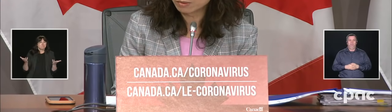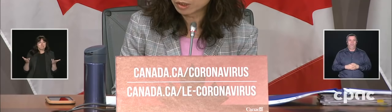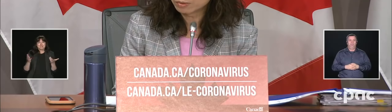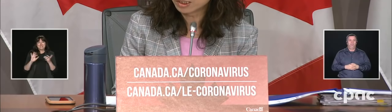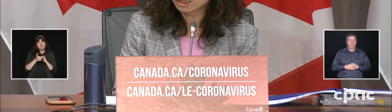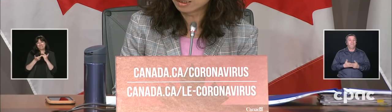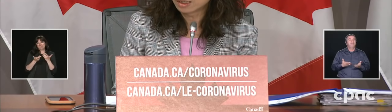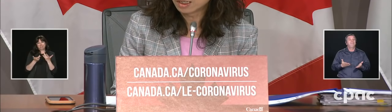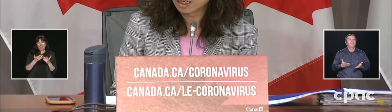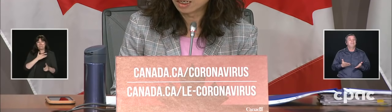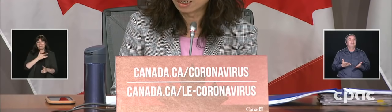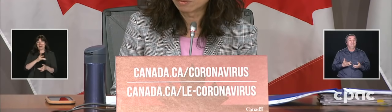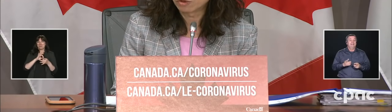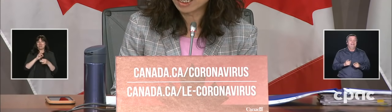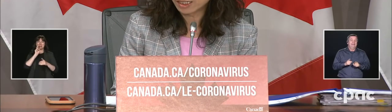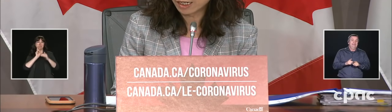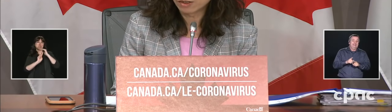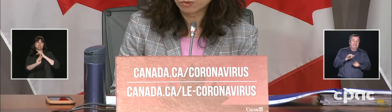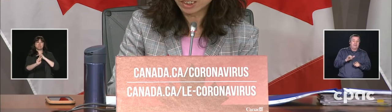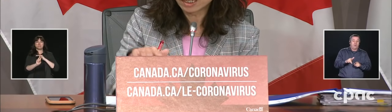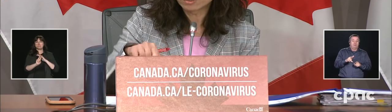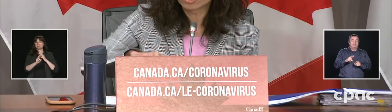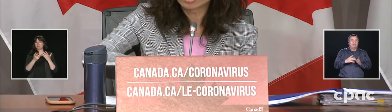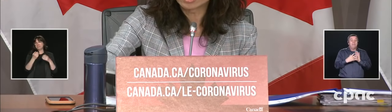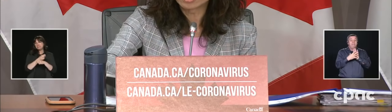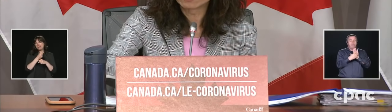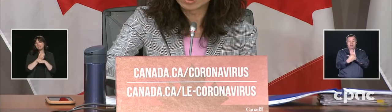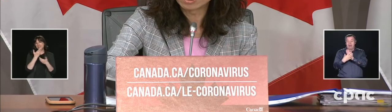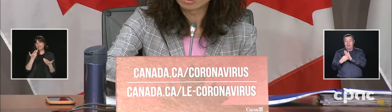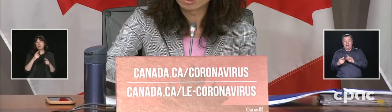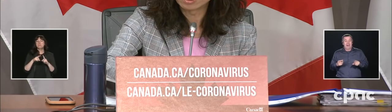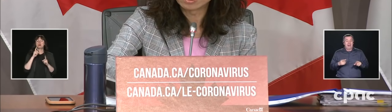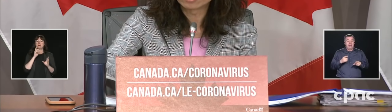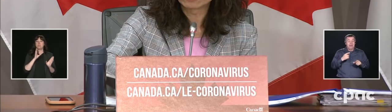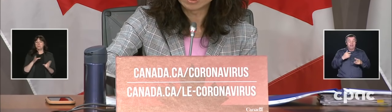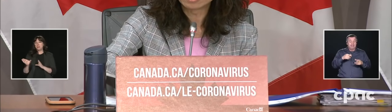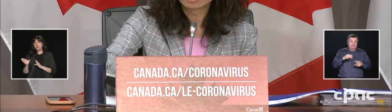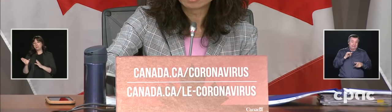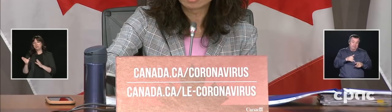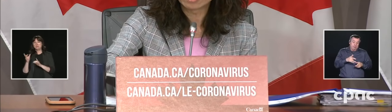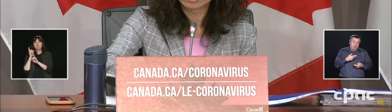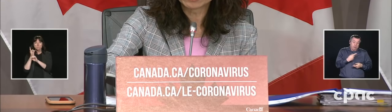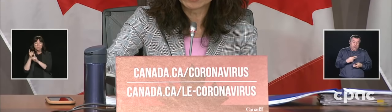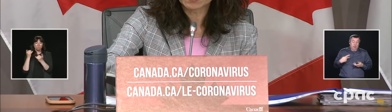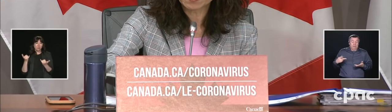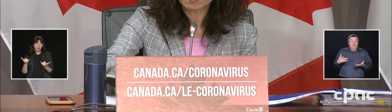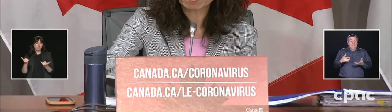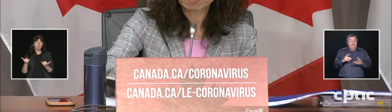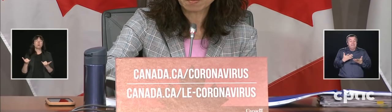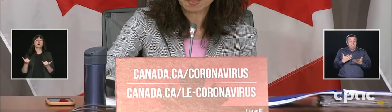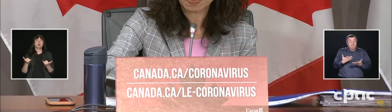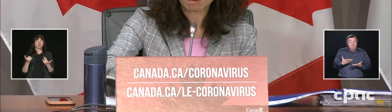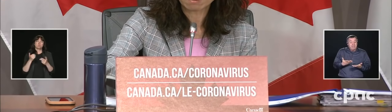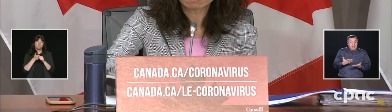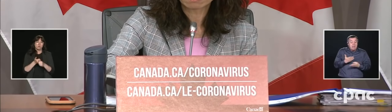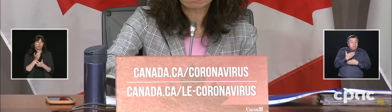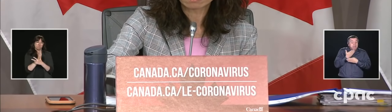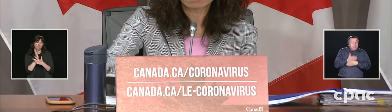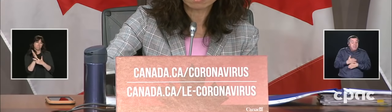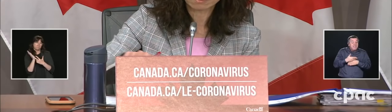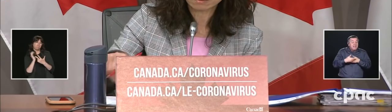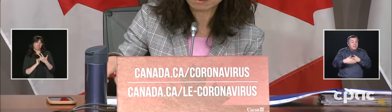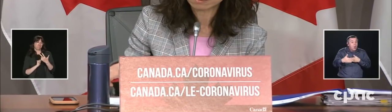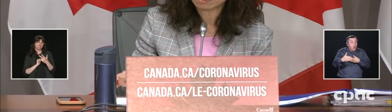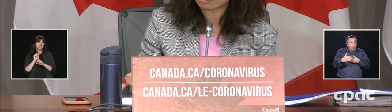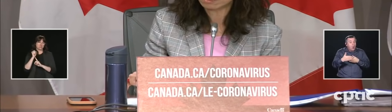for planning purposes, right now, we're just sticking with these three scenarios. Yeah, it's Dr. New.